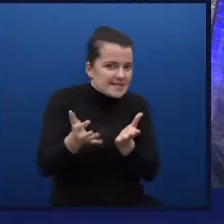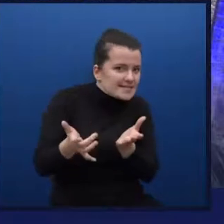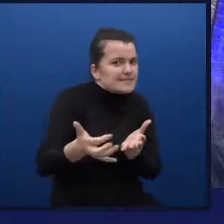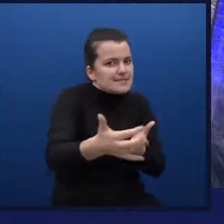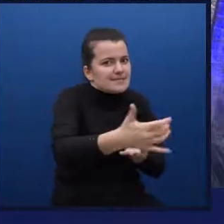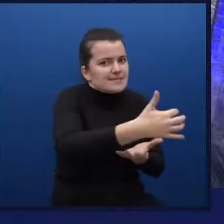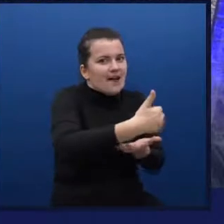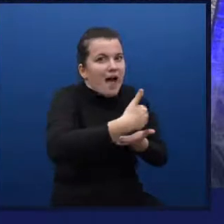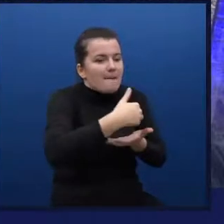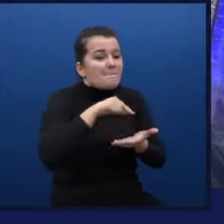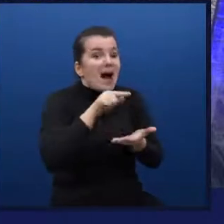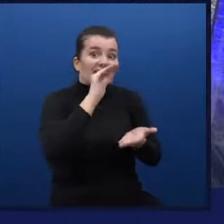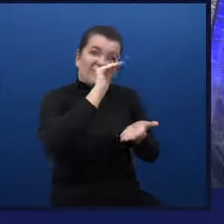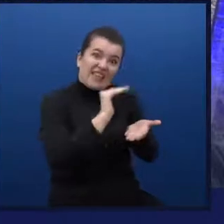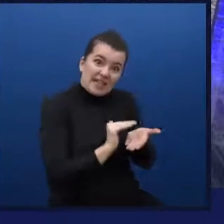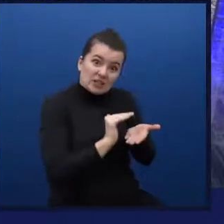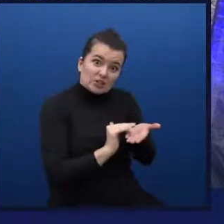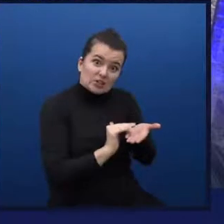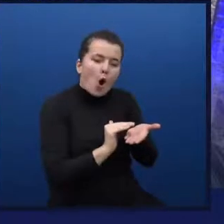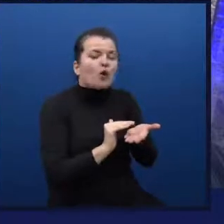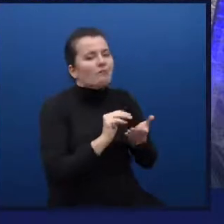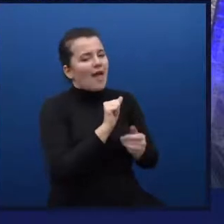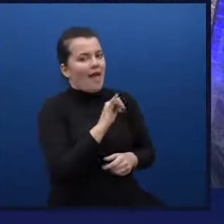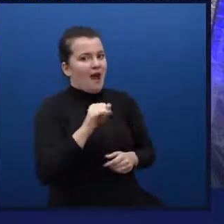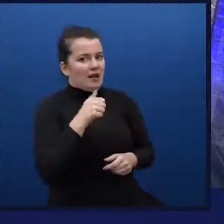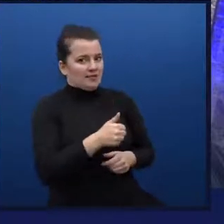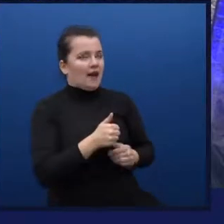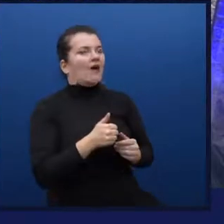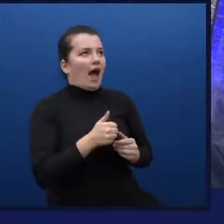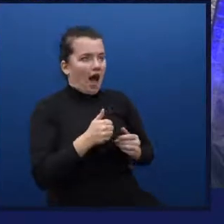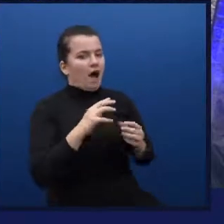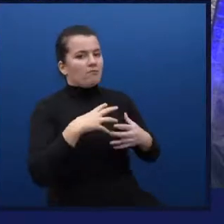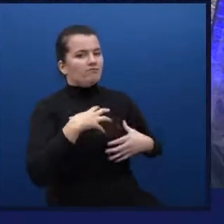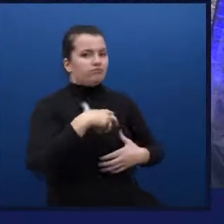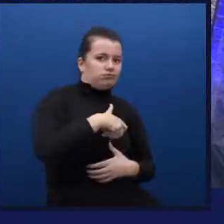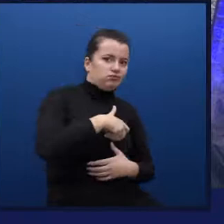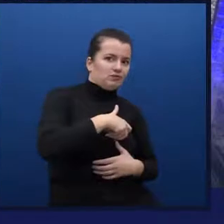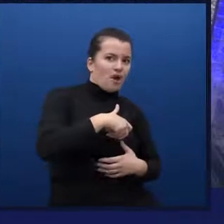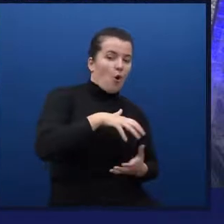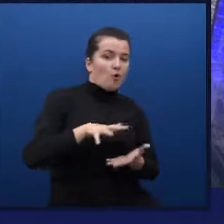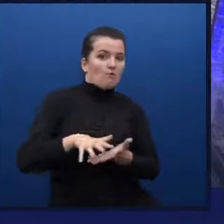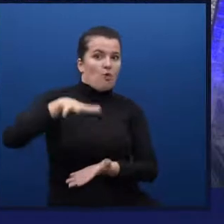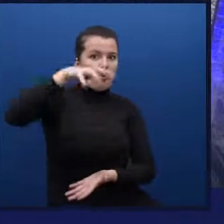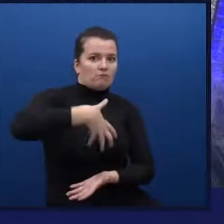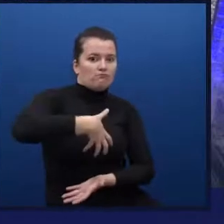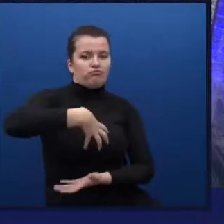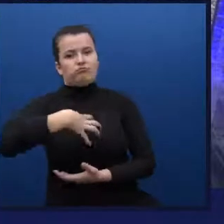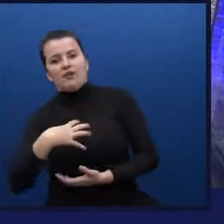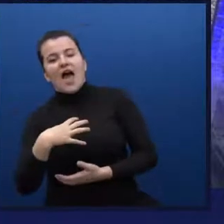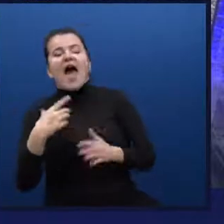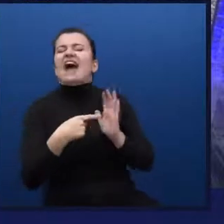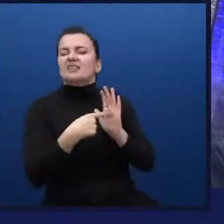not dependent on a specific format of architectural drawing.